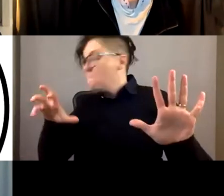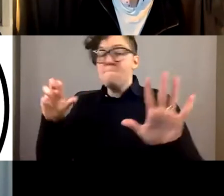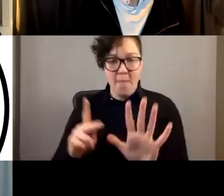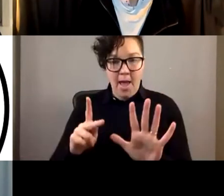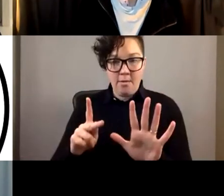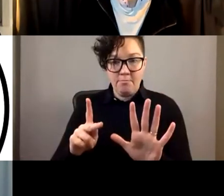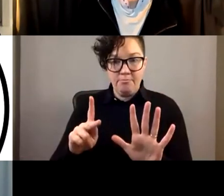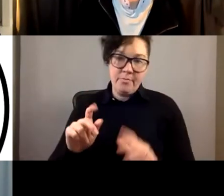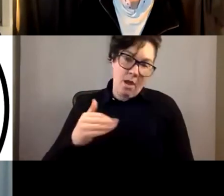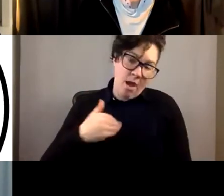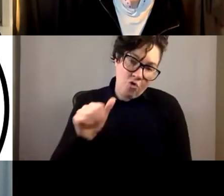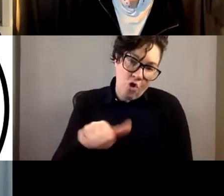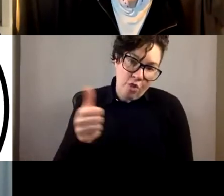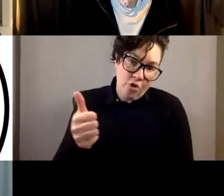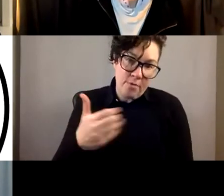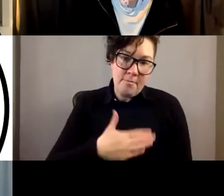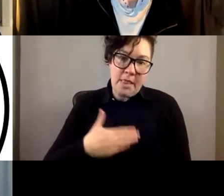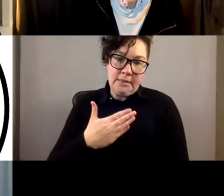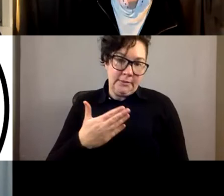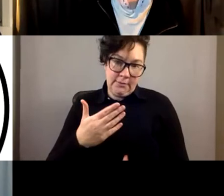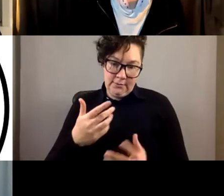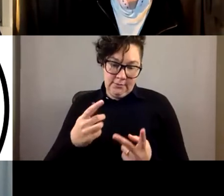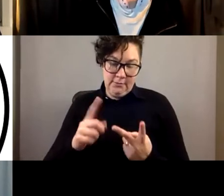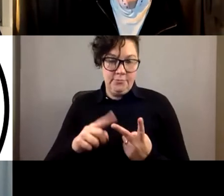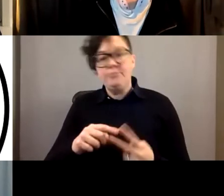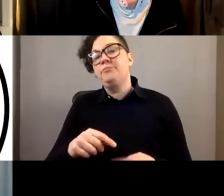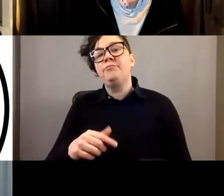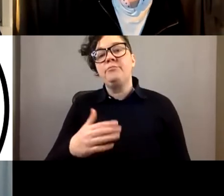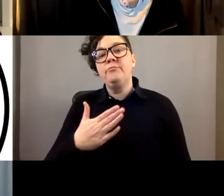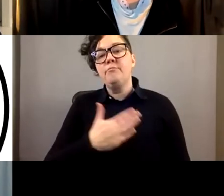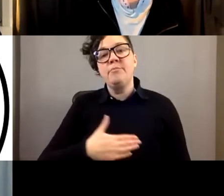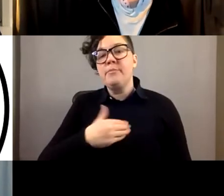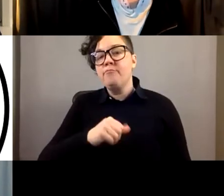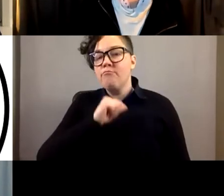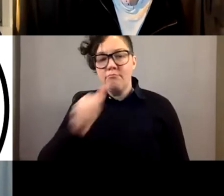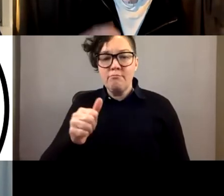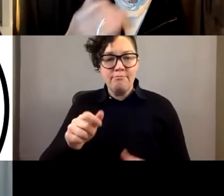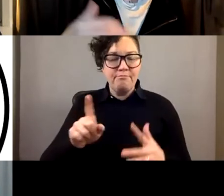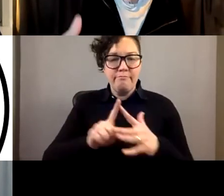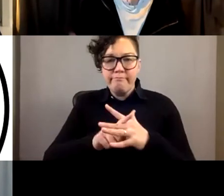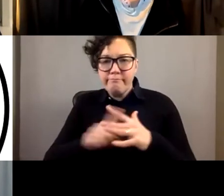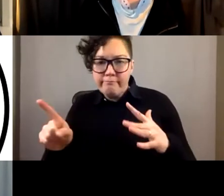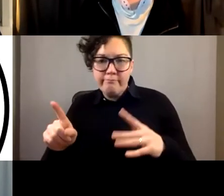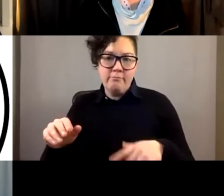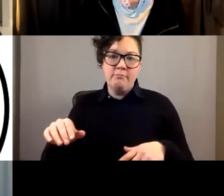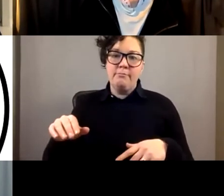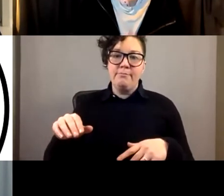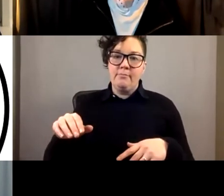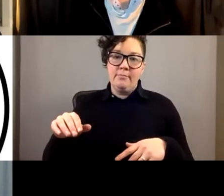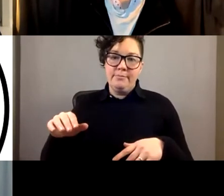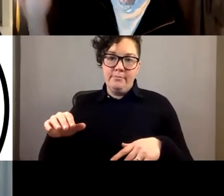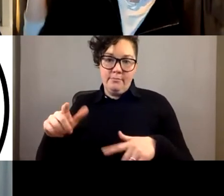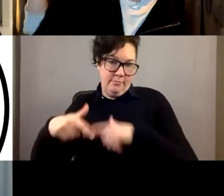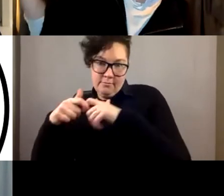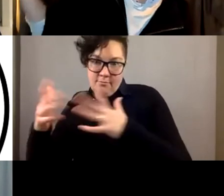rule. Please do not run off and put it on Slate before the class is over. You know, I think that that's another technological intervention where somebody